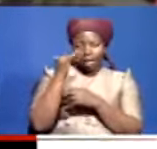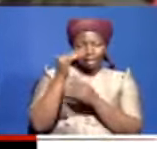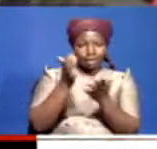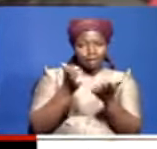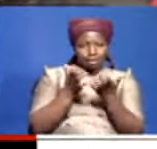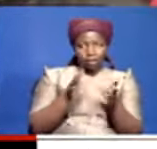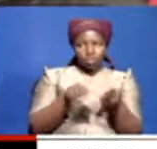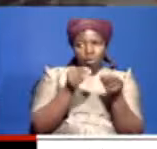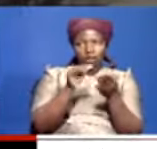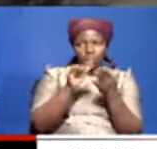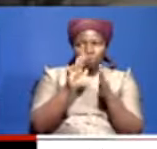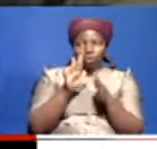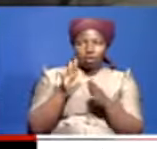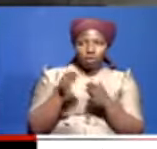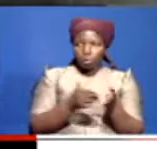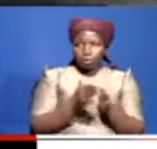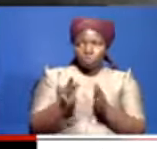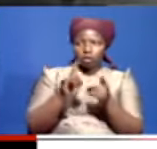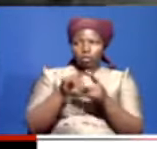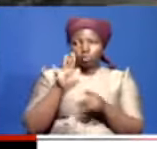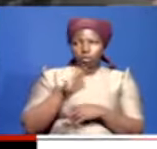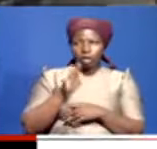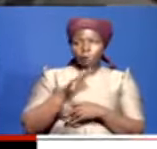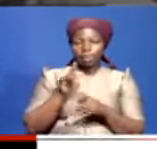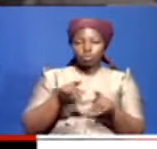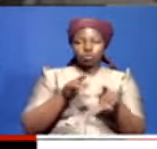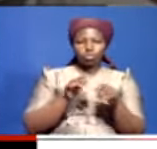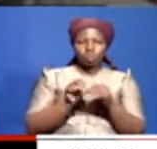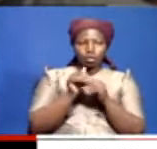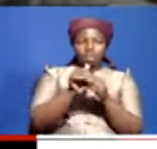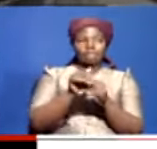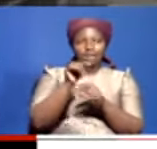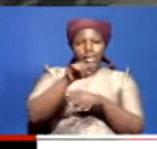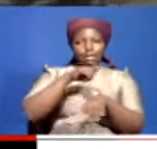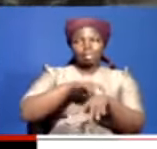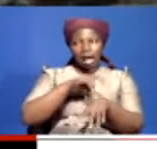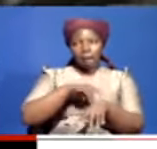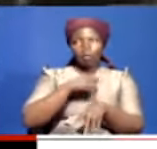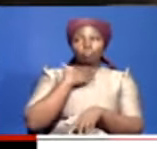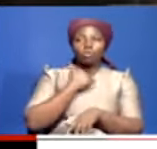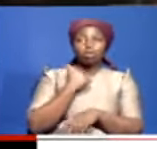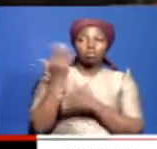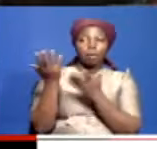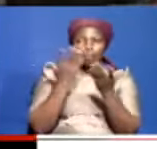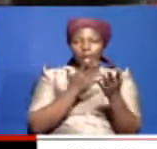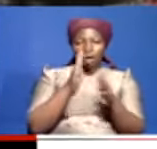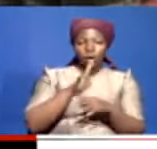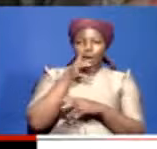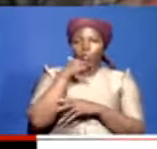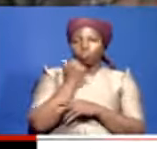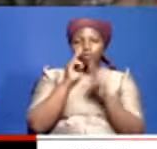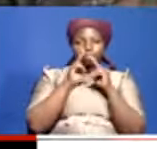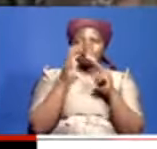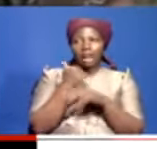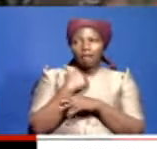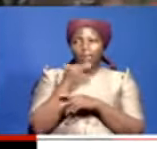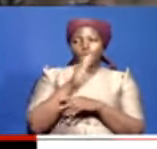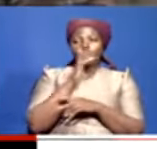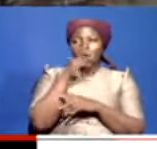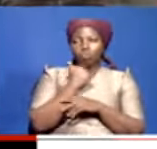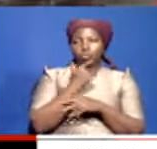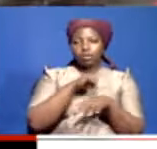governance. Round hii tunataka kuweka mama, mama mwenye huruma, mama ukienda kwa mama